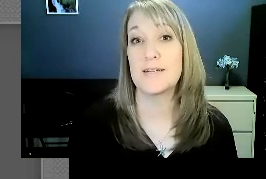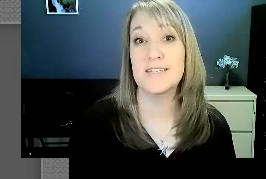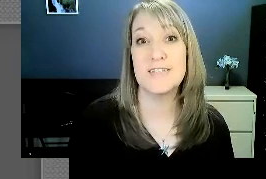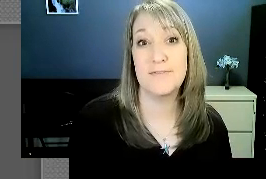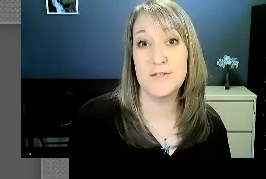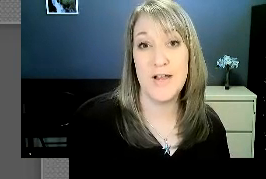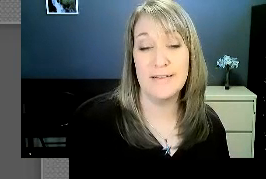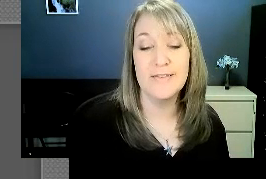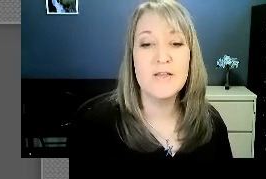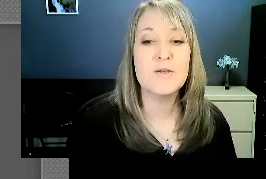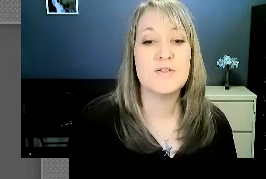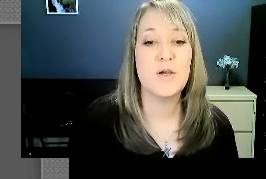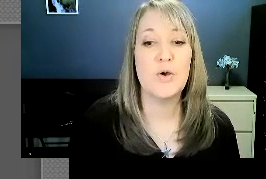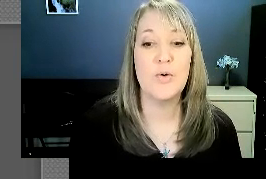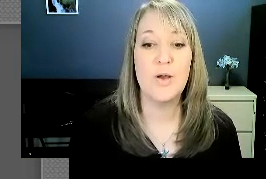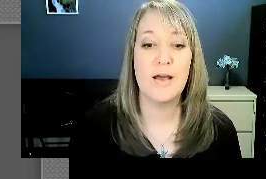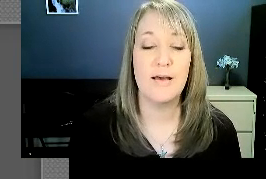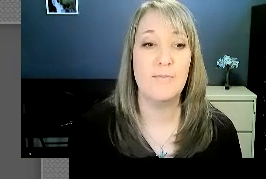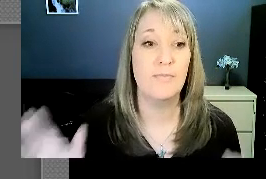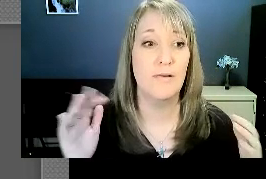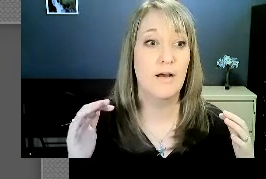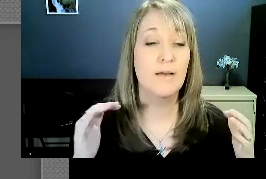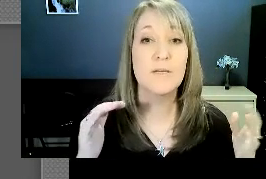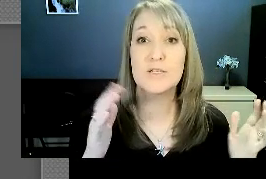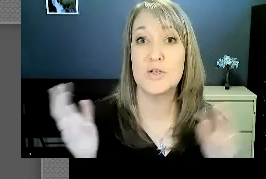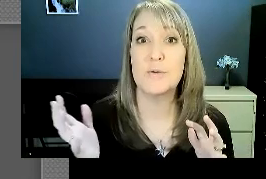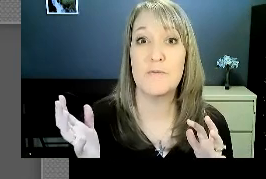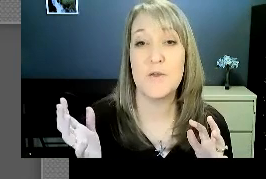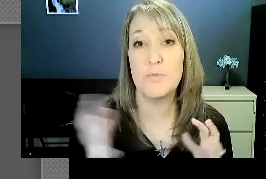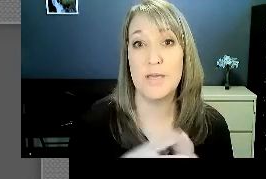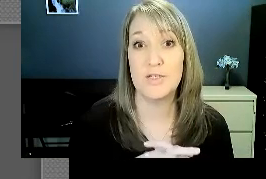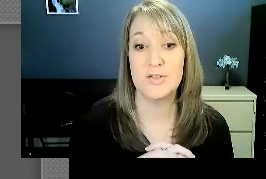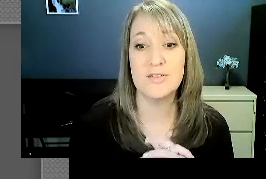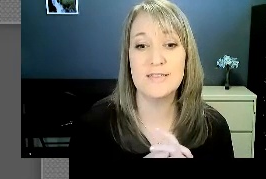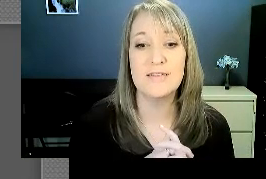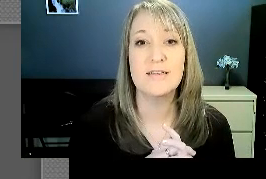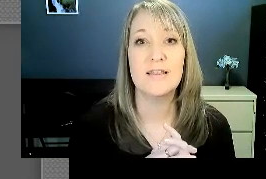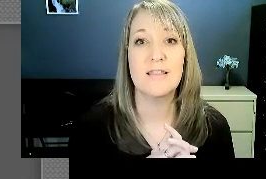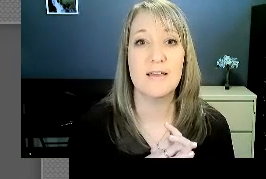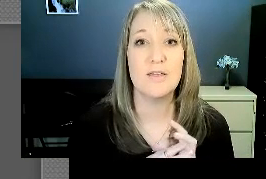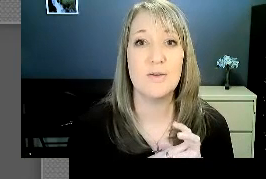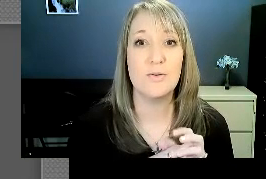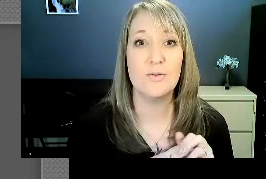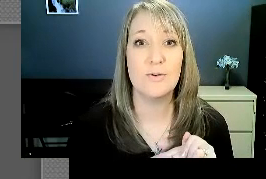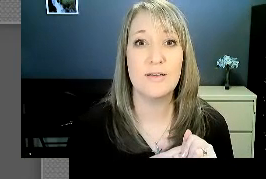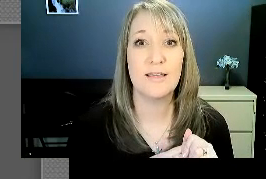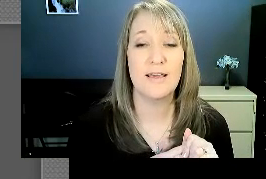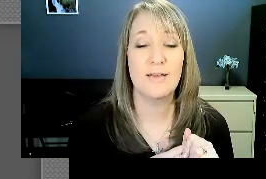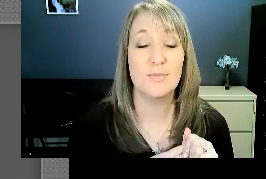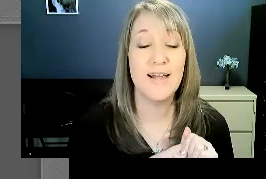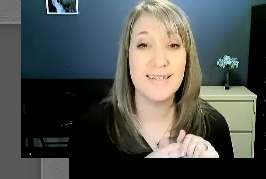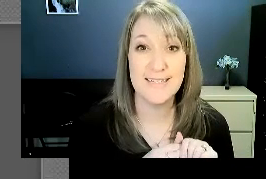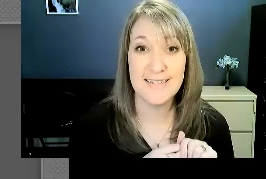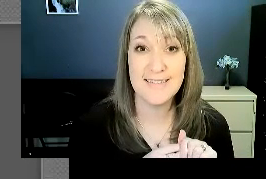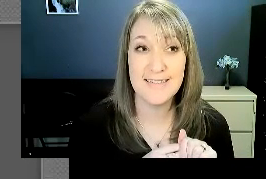So we're going to just give it a try. So I'm going to show you a few pictures that you